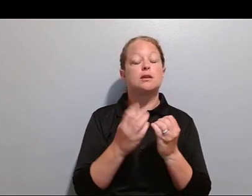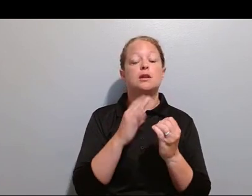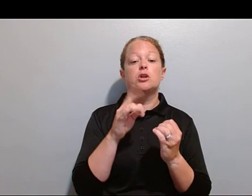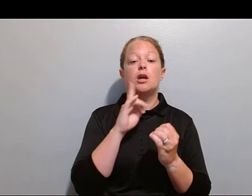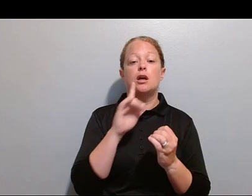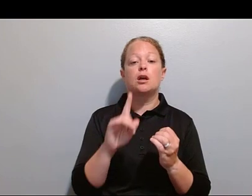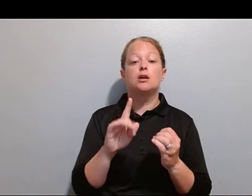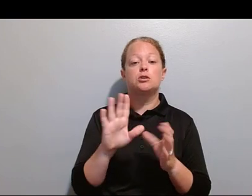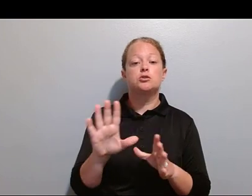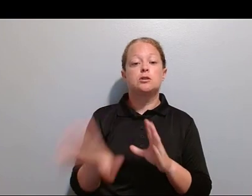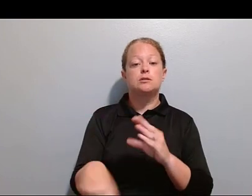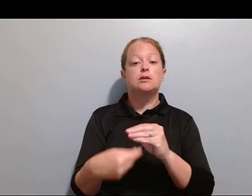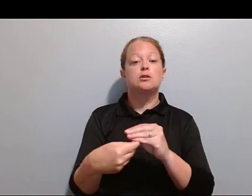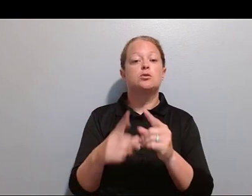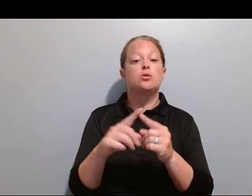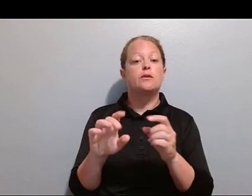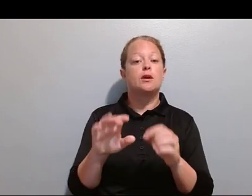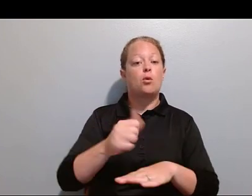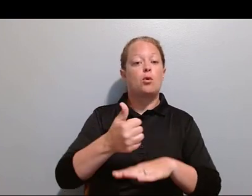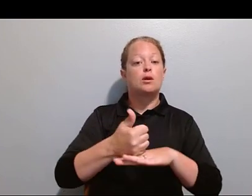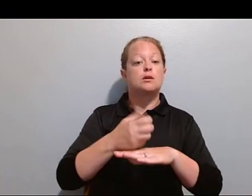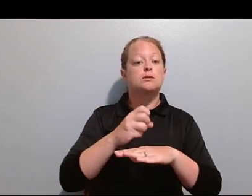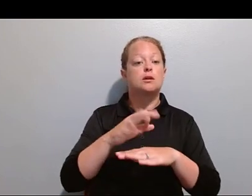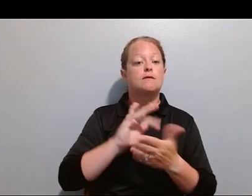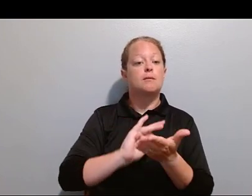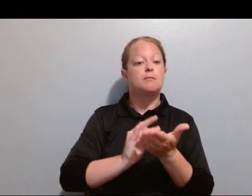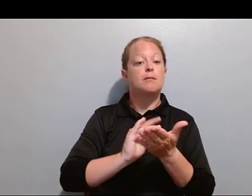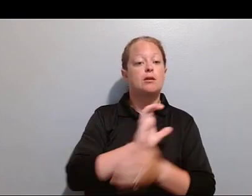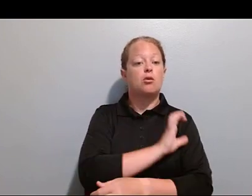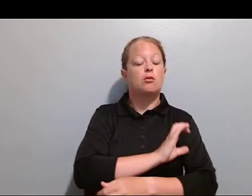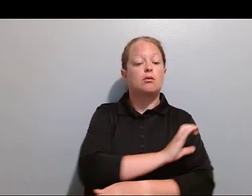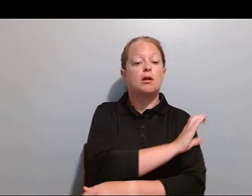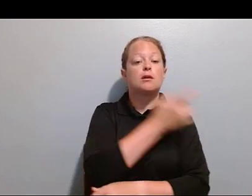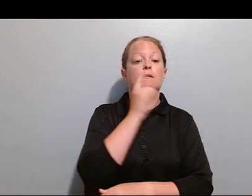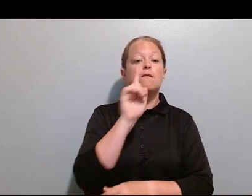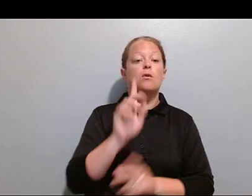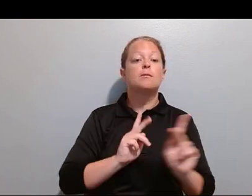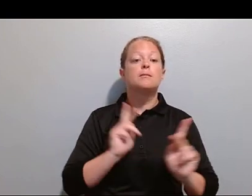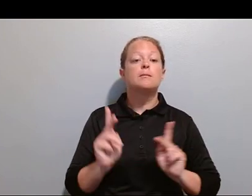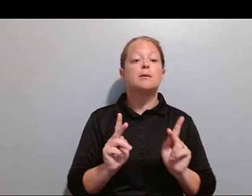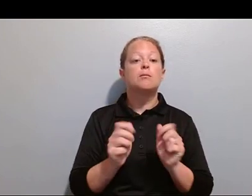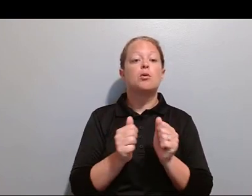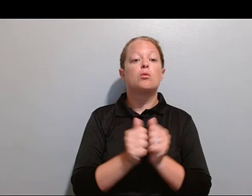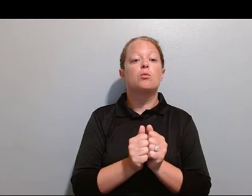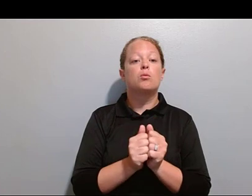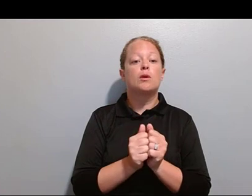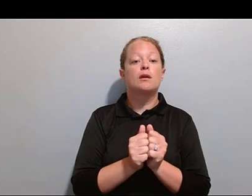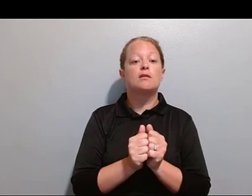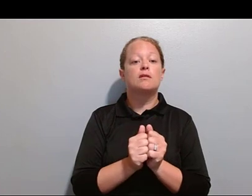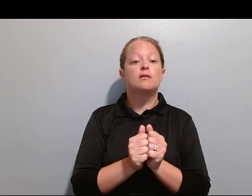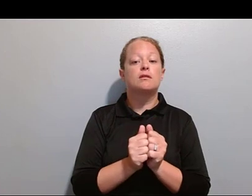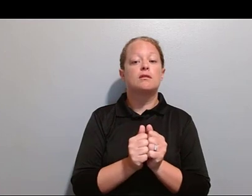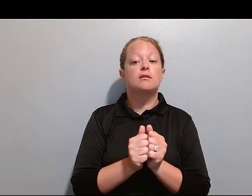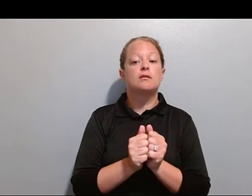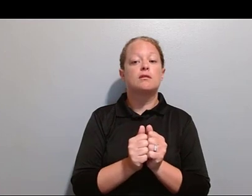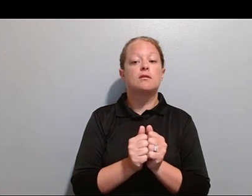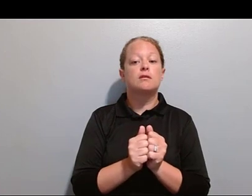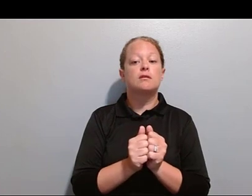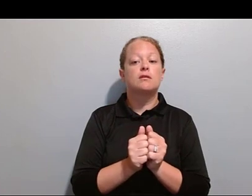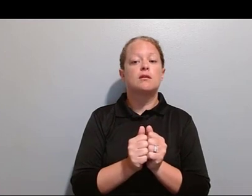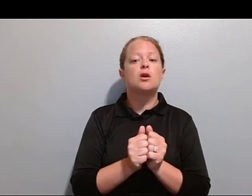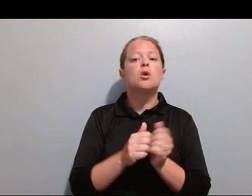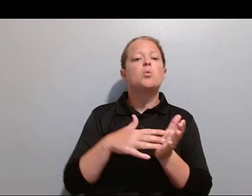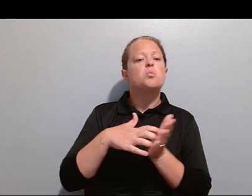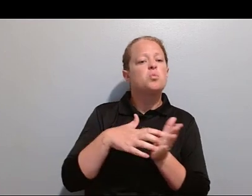the organization of a medical clinic for people with precarious status, and